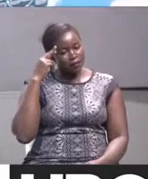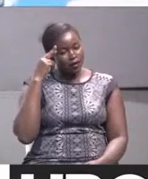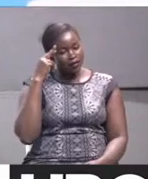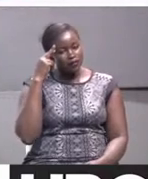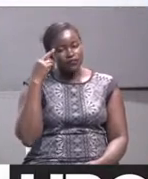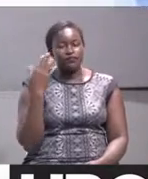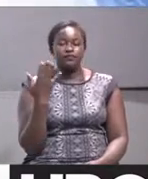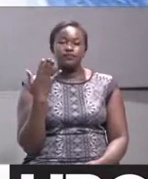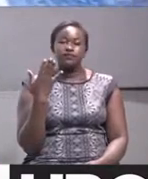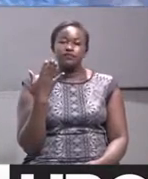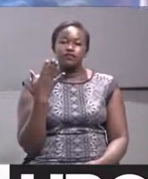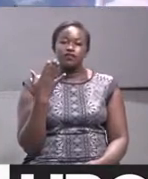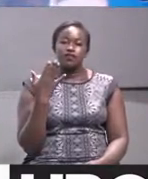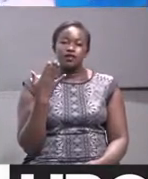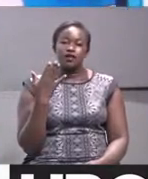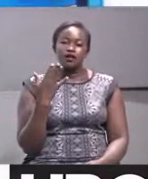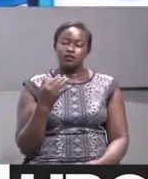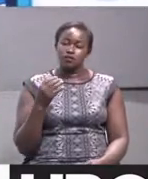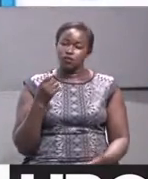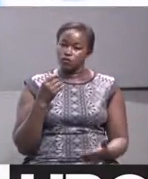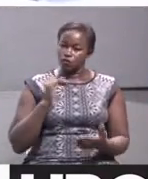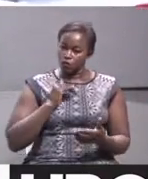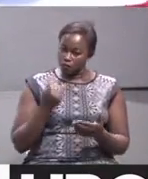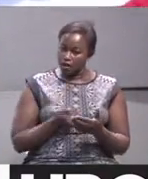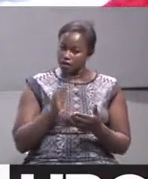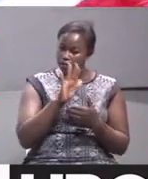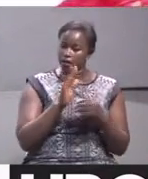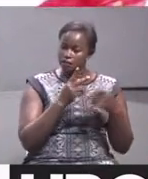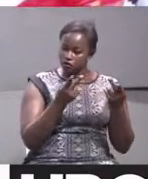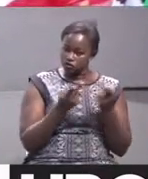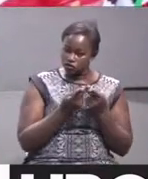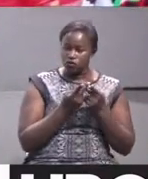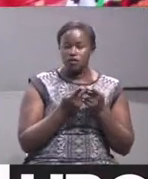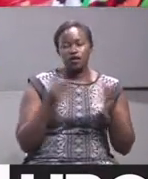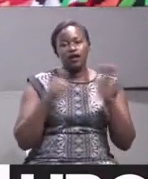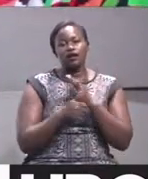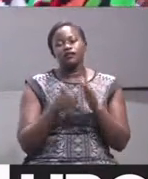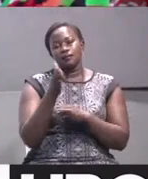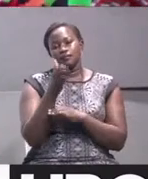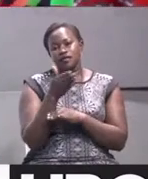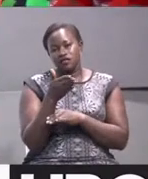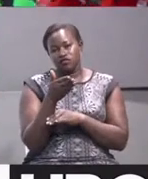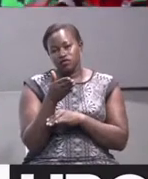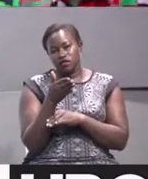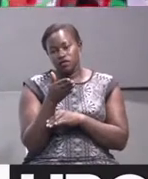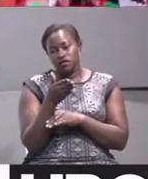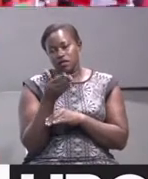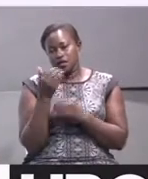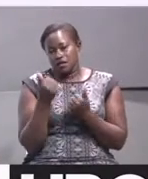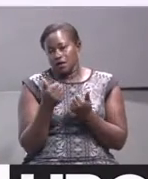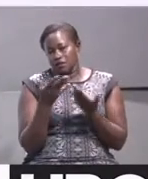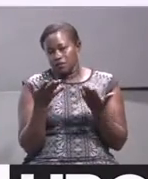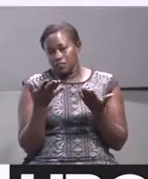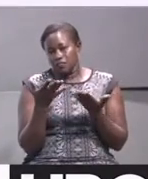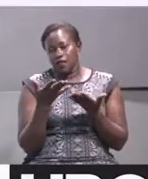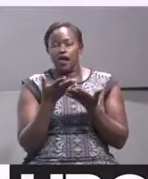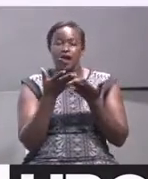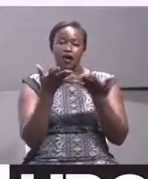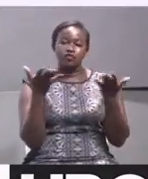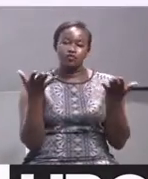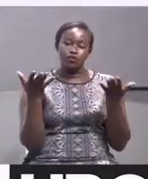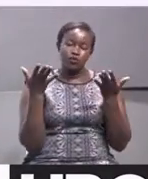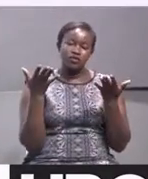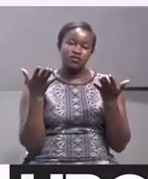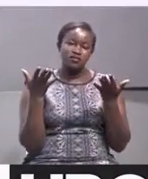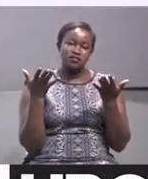the position of a woman in the ministry. Those who have heard me talk at